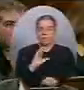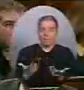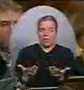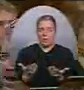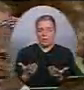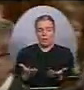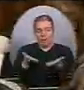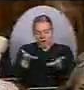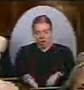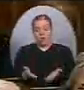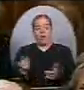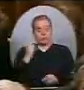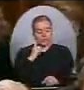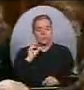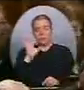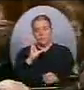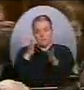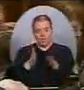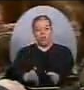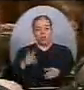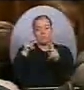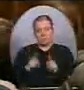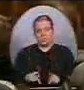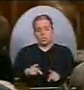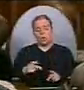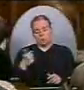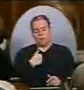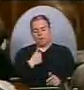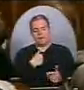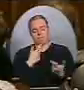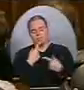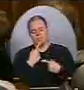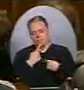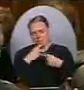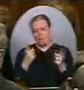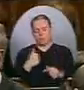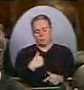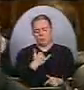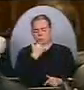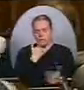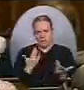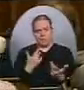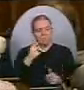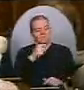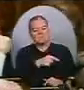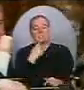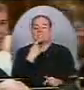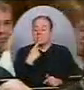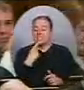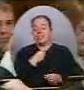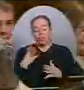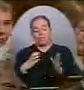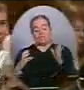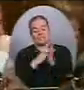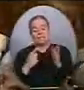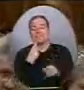government pretends he acted alone. Who paid for those scripts? Who gave him the money to make those calls? And why did he have access to the National